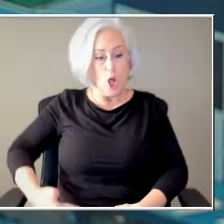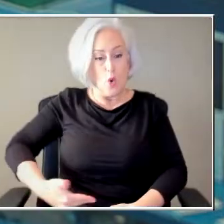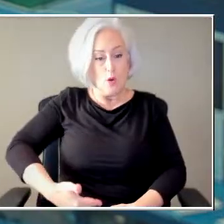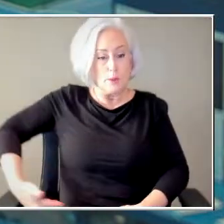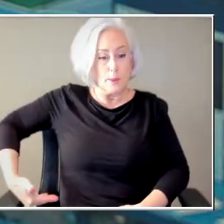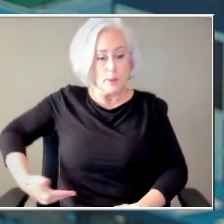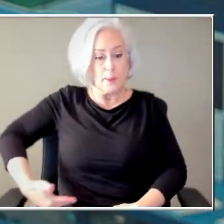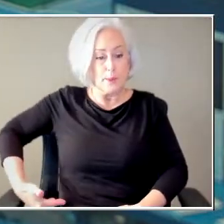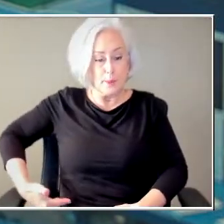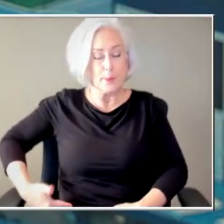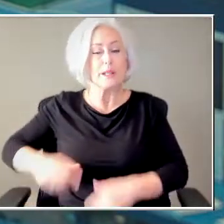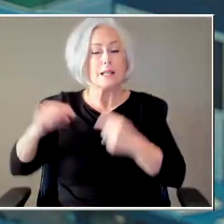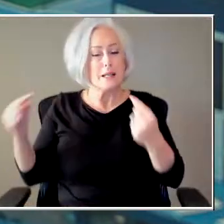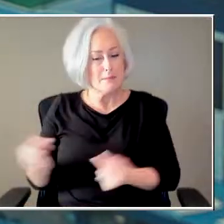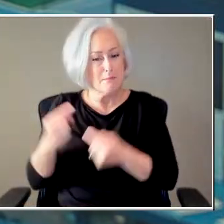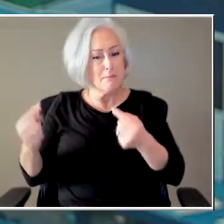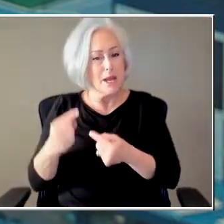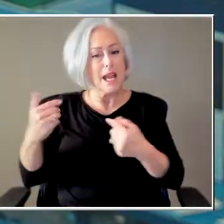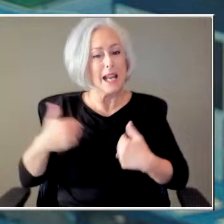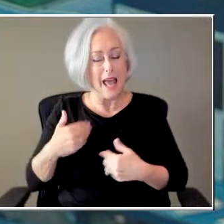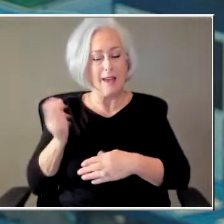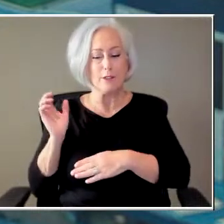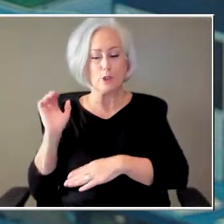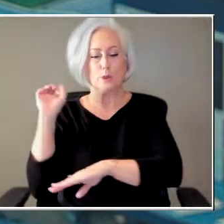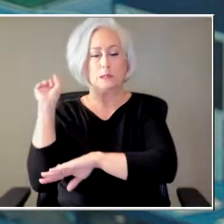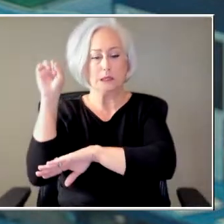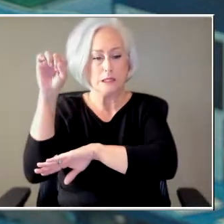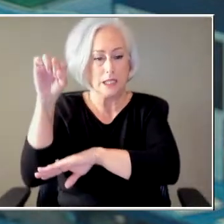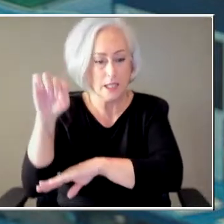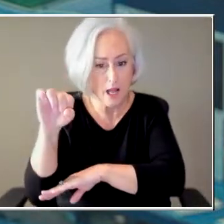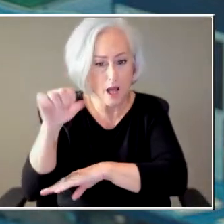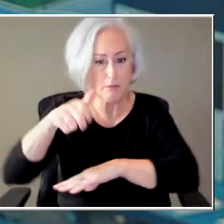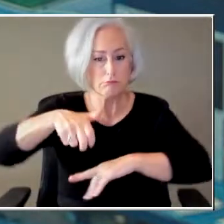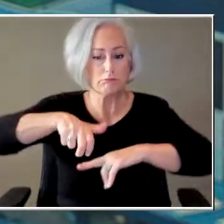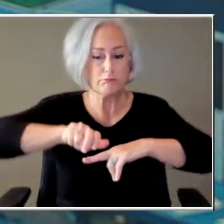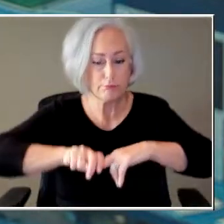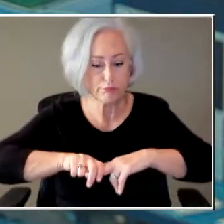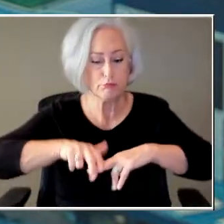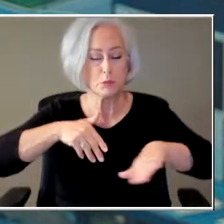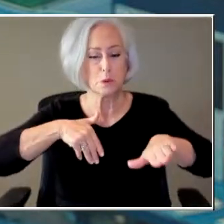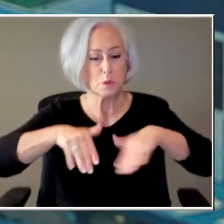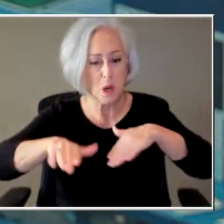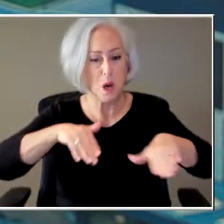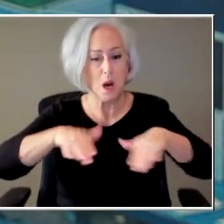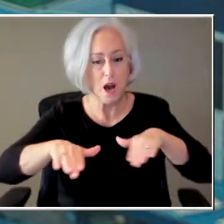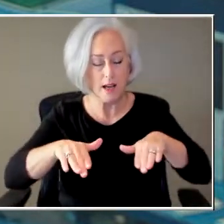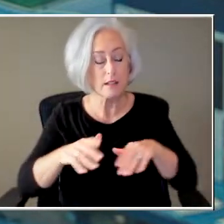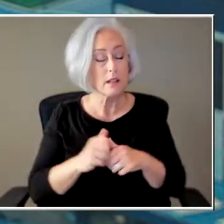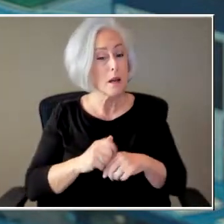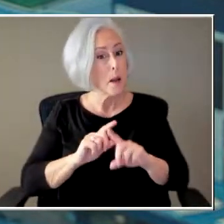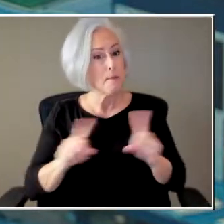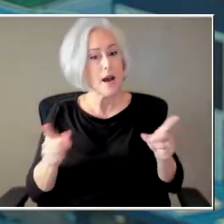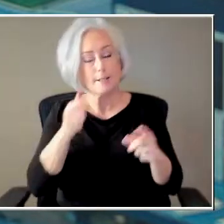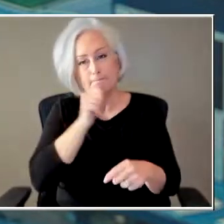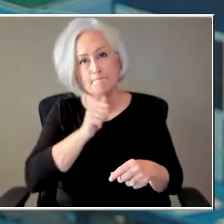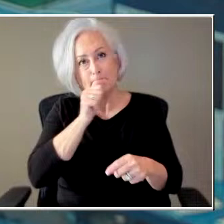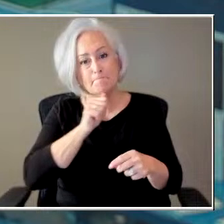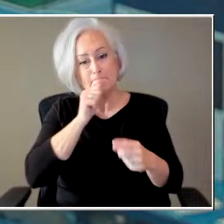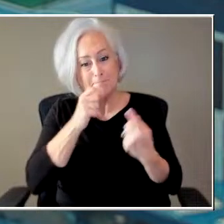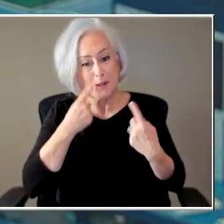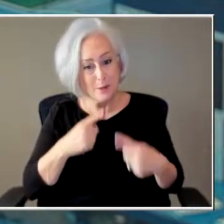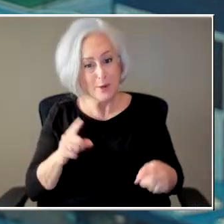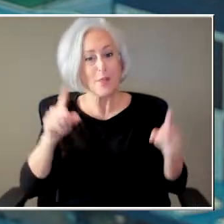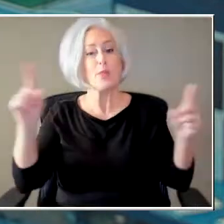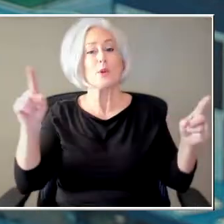a lot of pain when it came to sitting up and walking. But yeah, I made it through, and after I